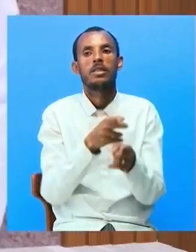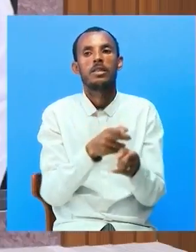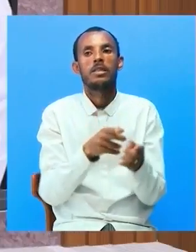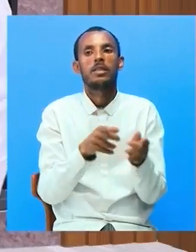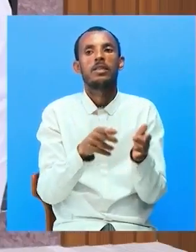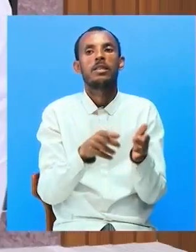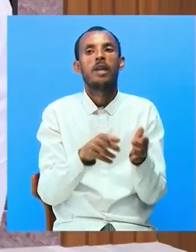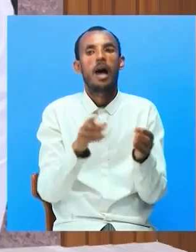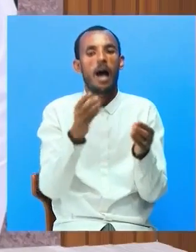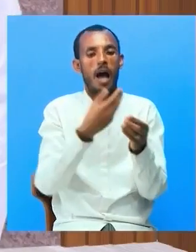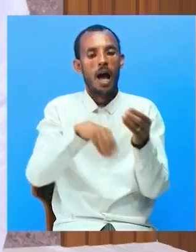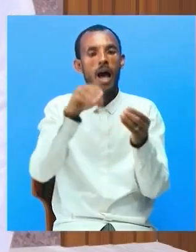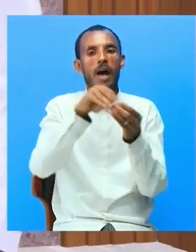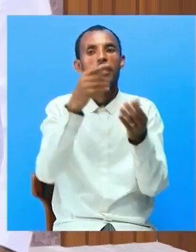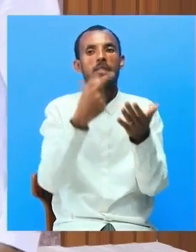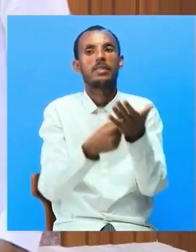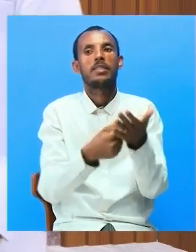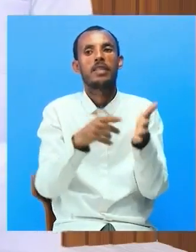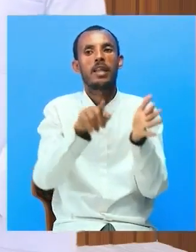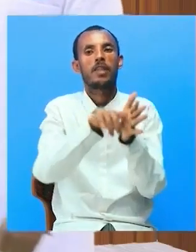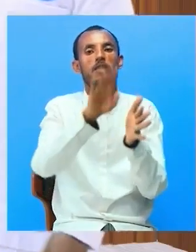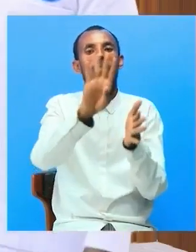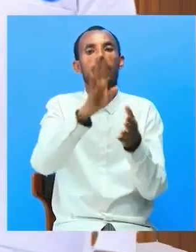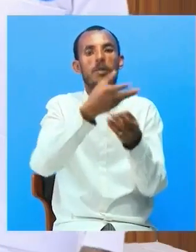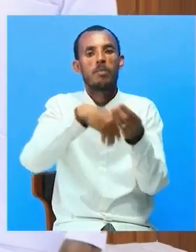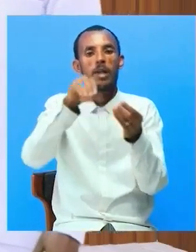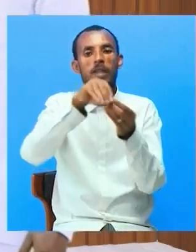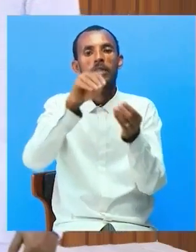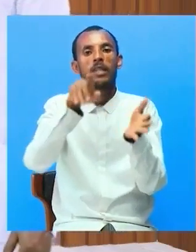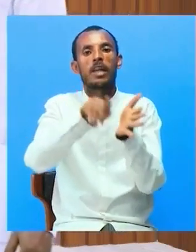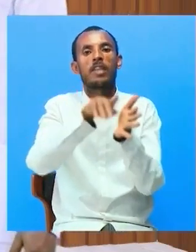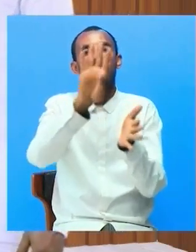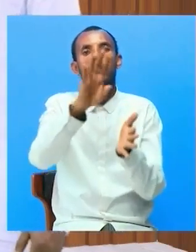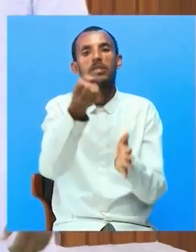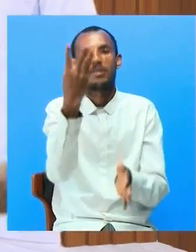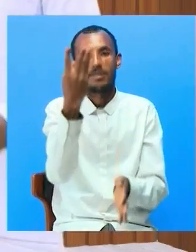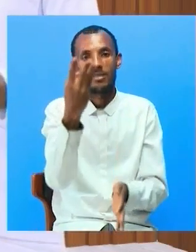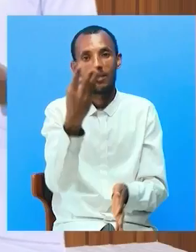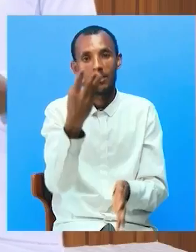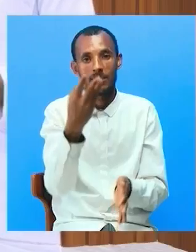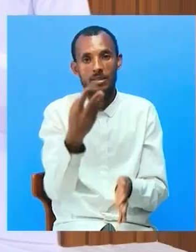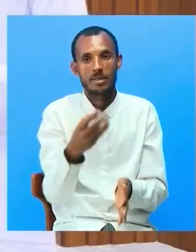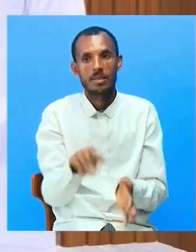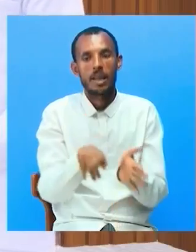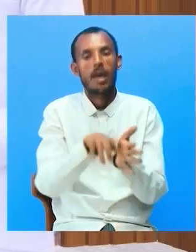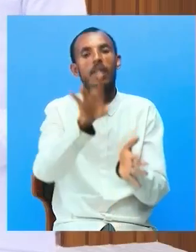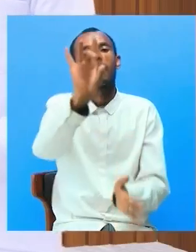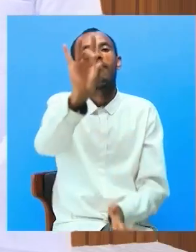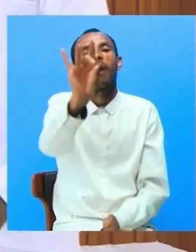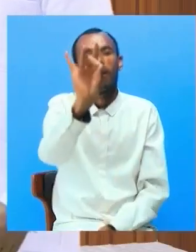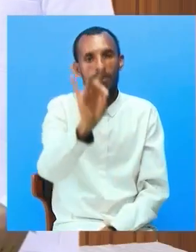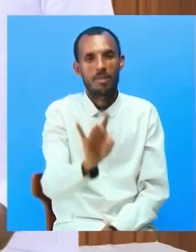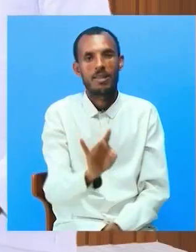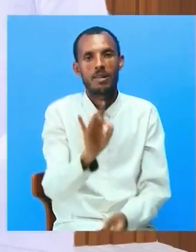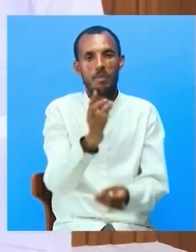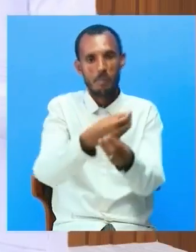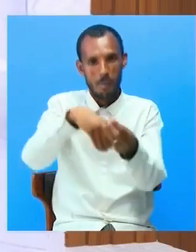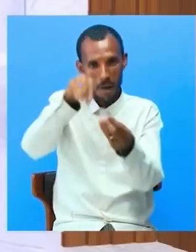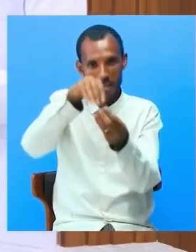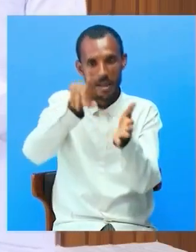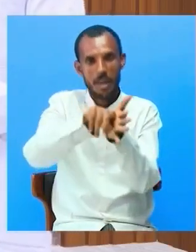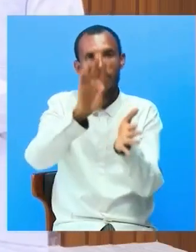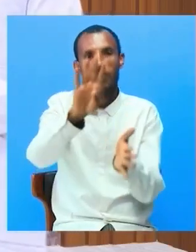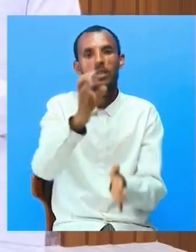add this. -4 plus -4 is this? This -8. And again, when you